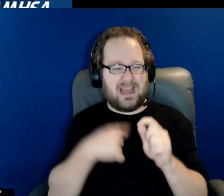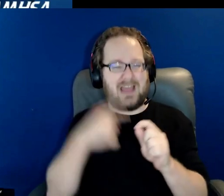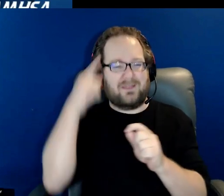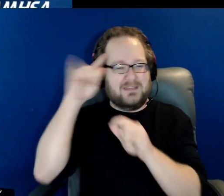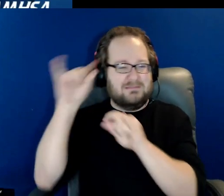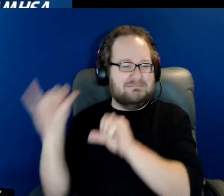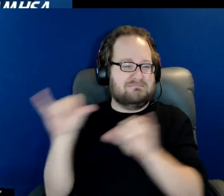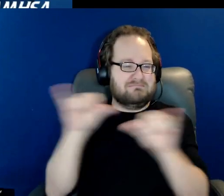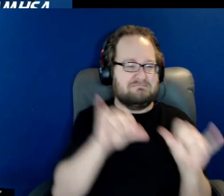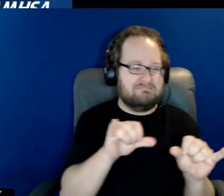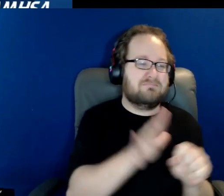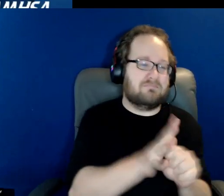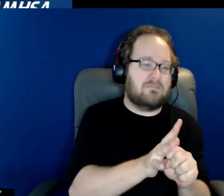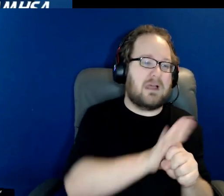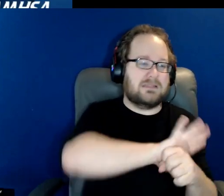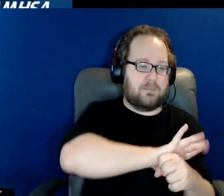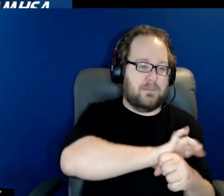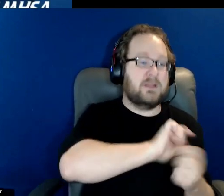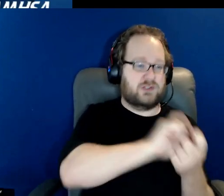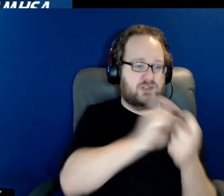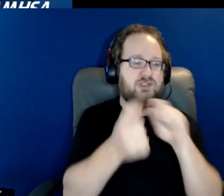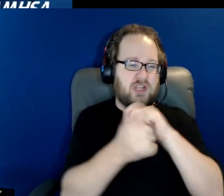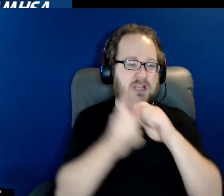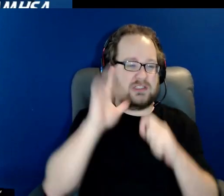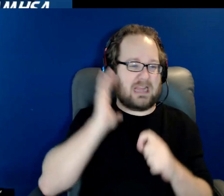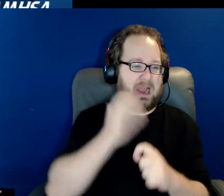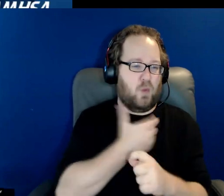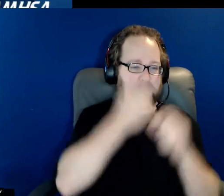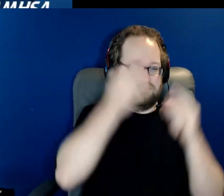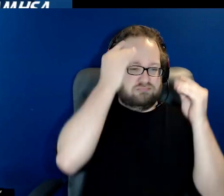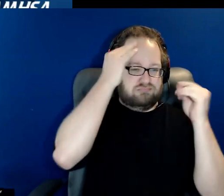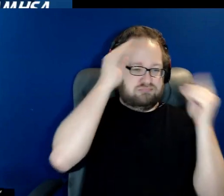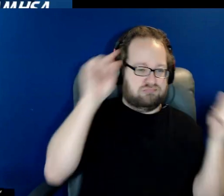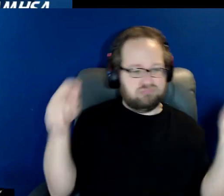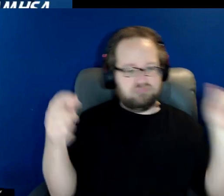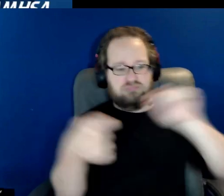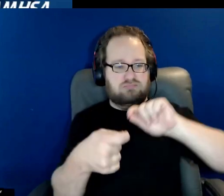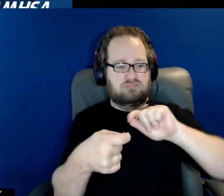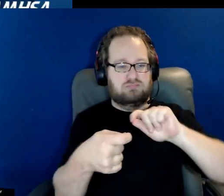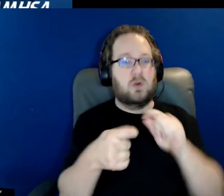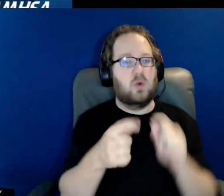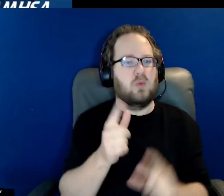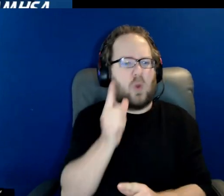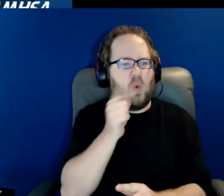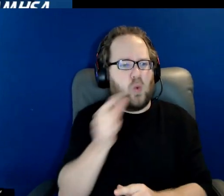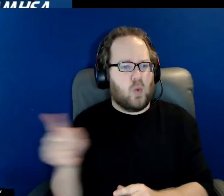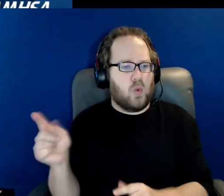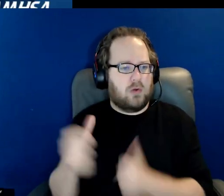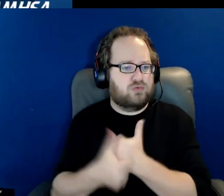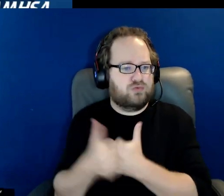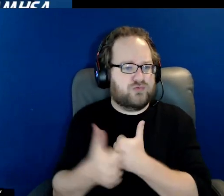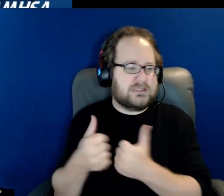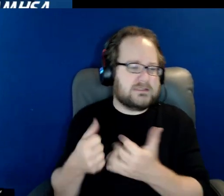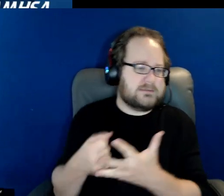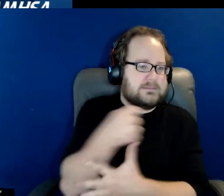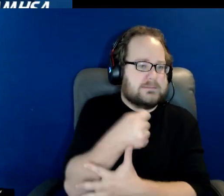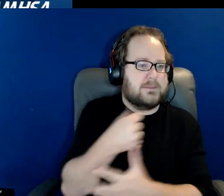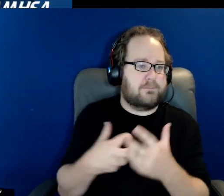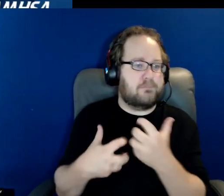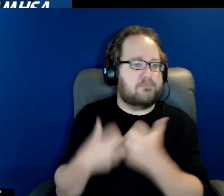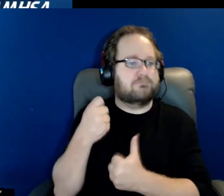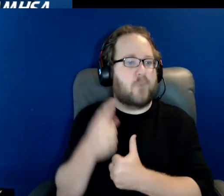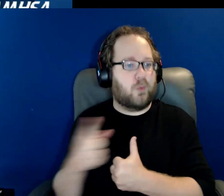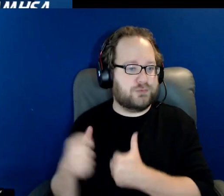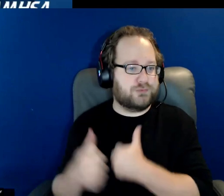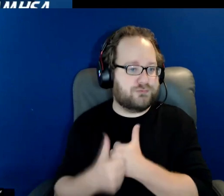outside the box, but in terms of who's most at risk, communities of color, people with chronic health conditions, we